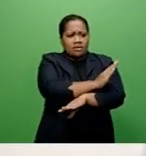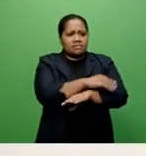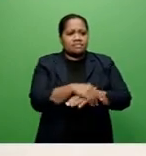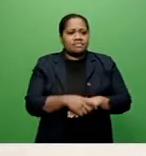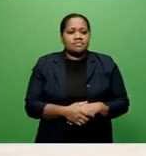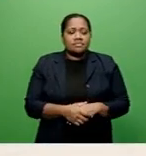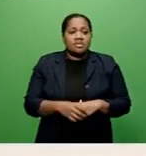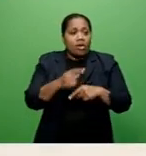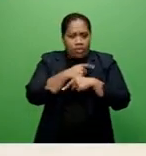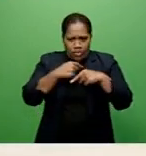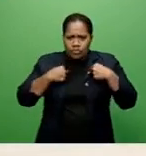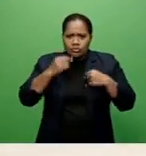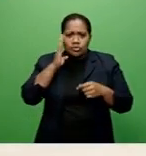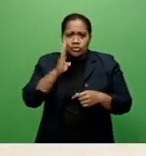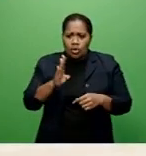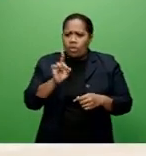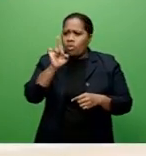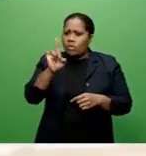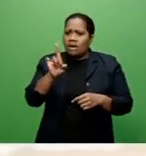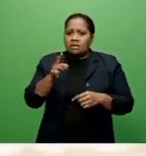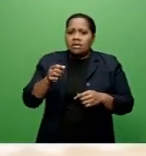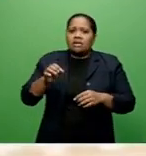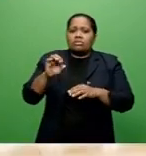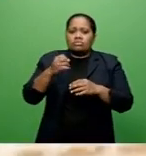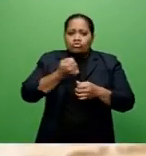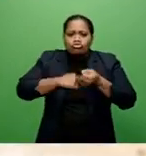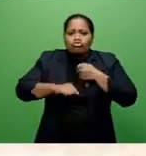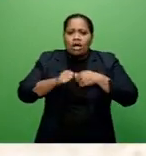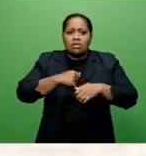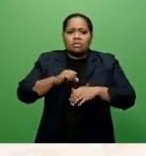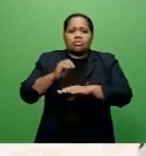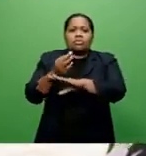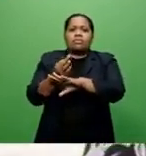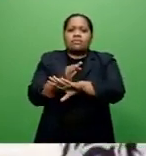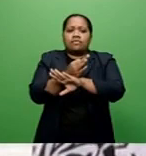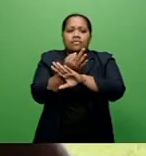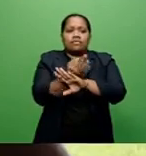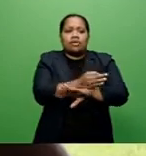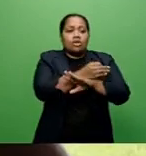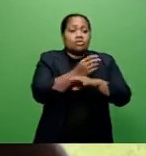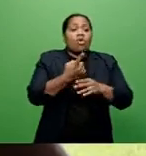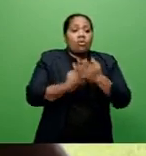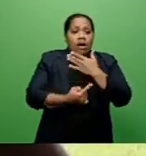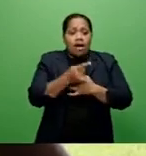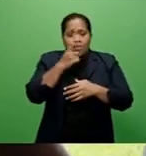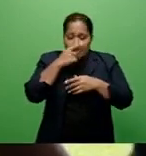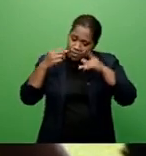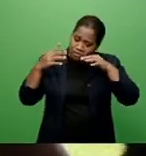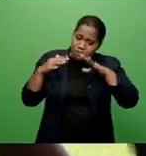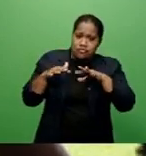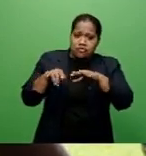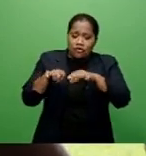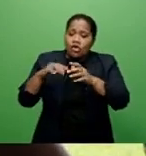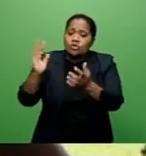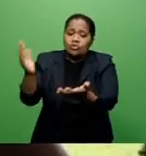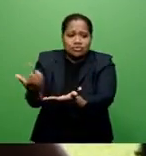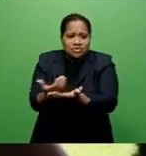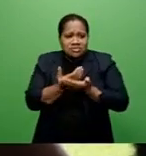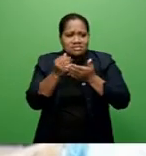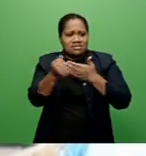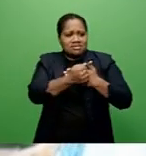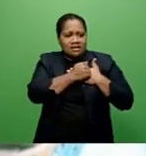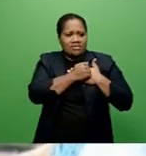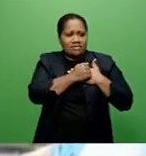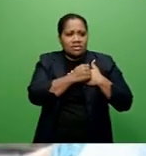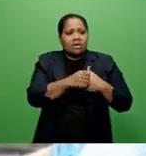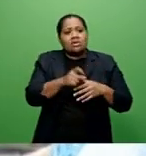We saw one of them struggling to stay afloat, so we all ran to the beach and the villagers went out to rescue him. He was so weak and